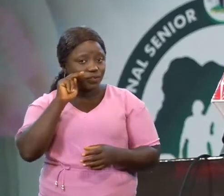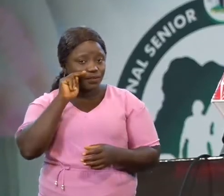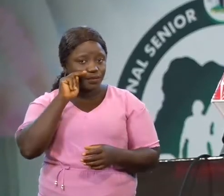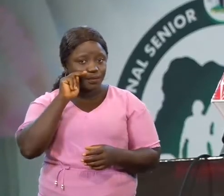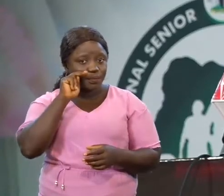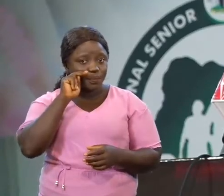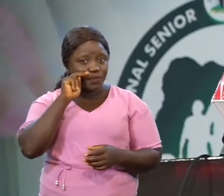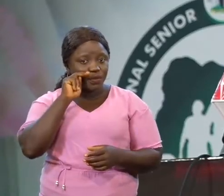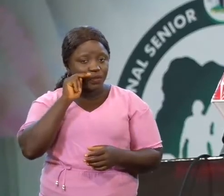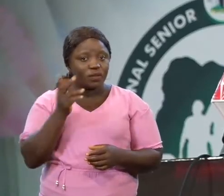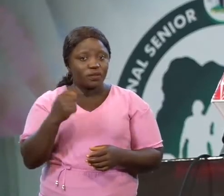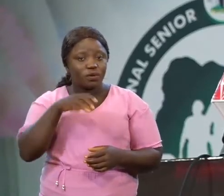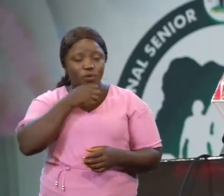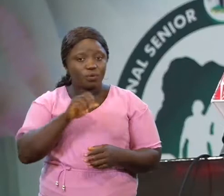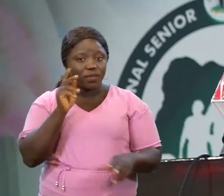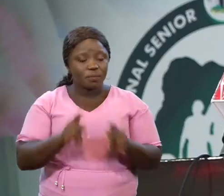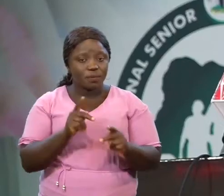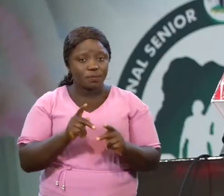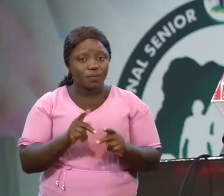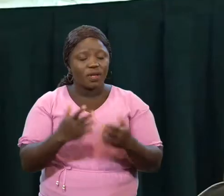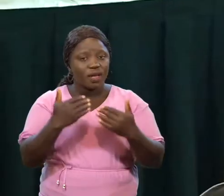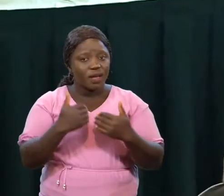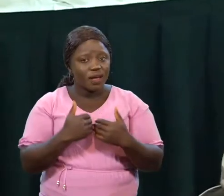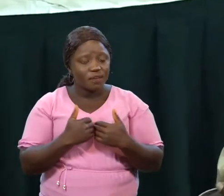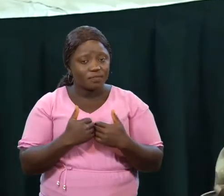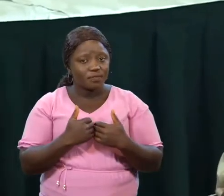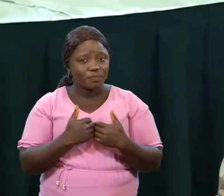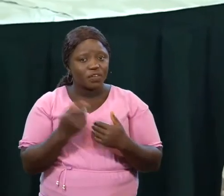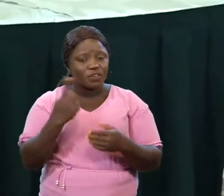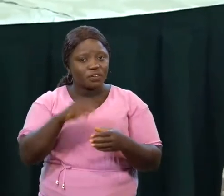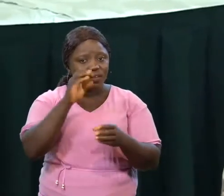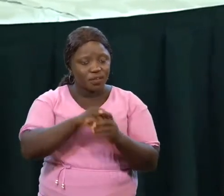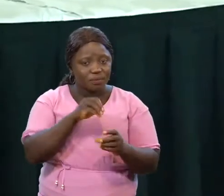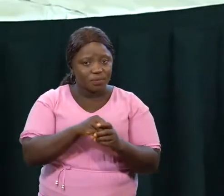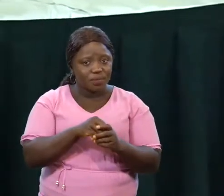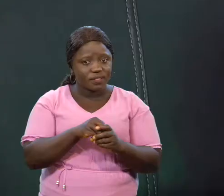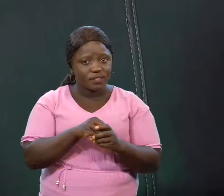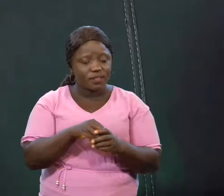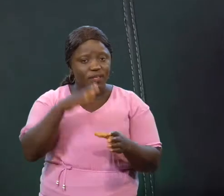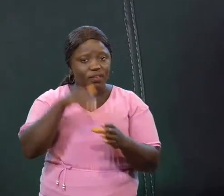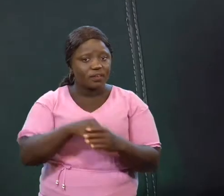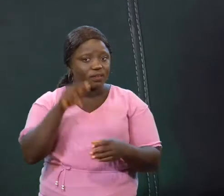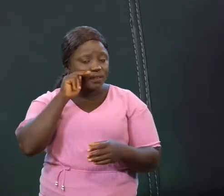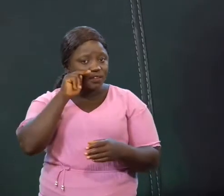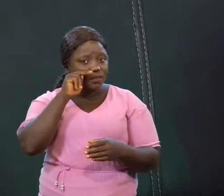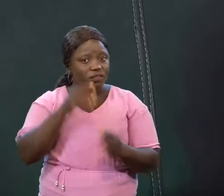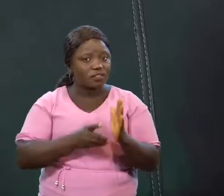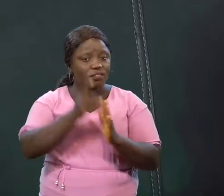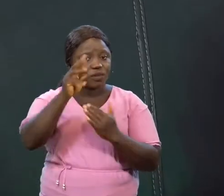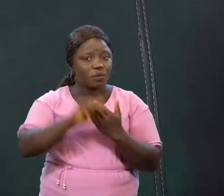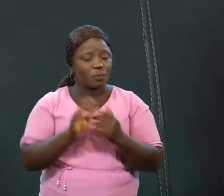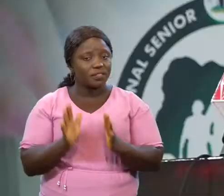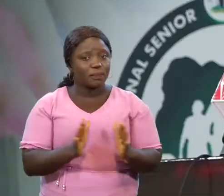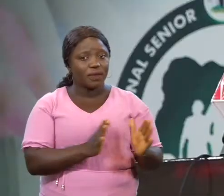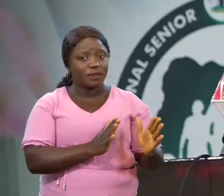Nigeria. That older persons indeed have been included in Nigeria's development